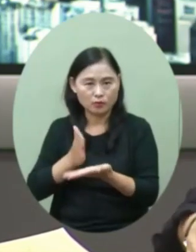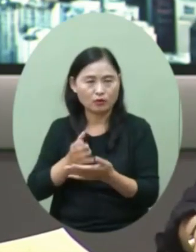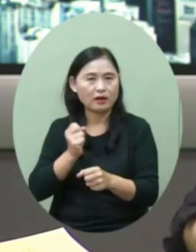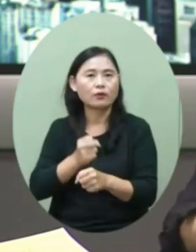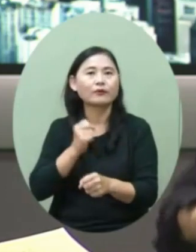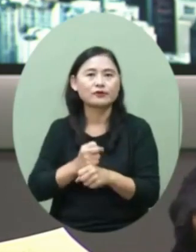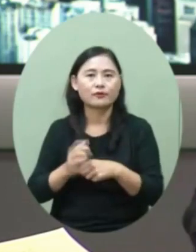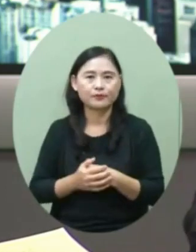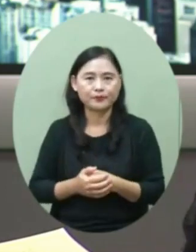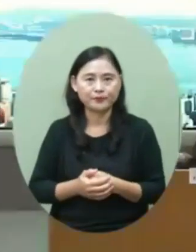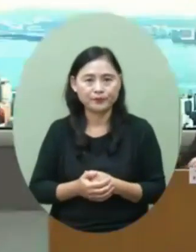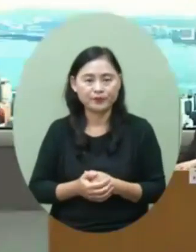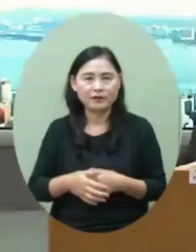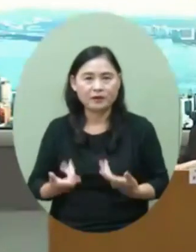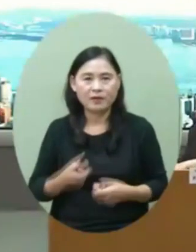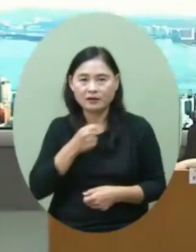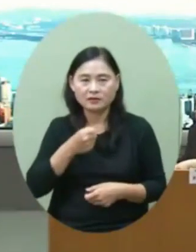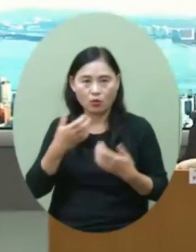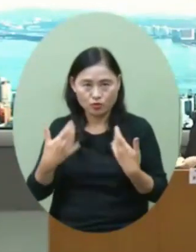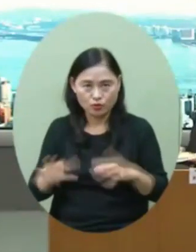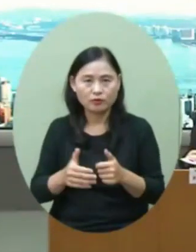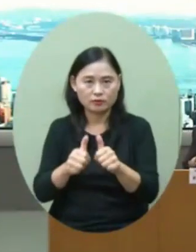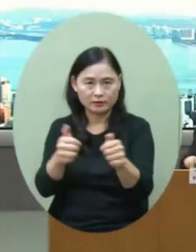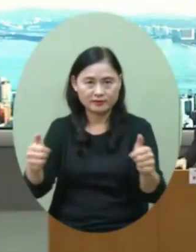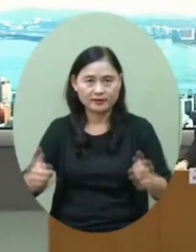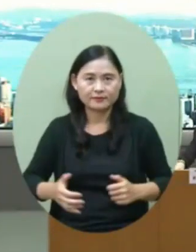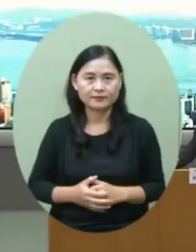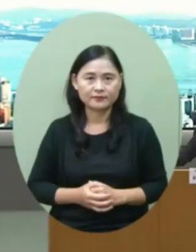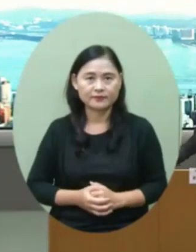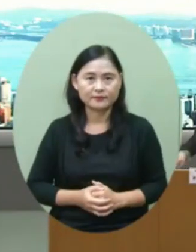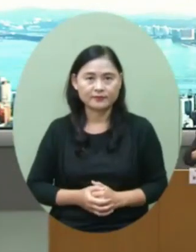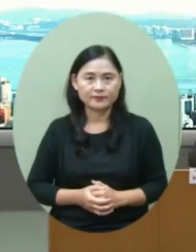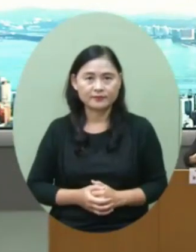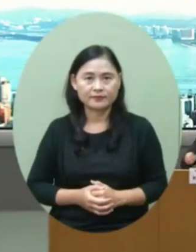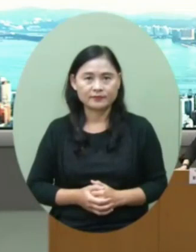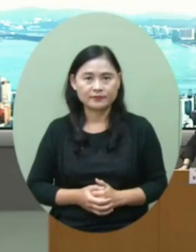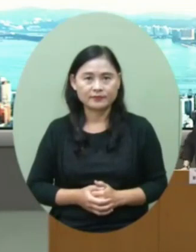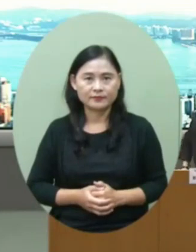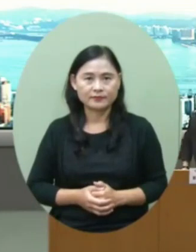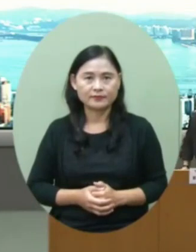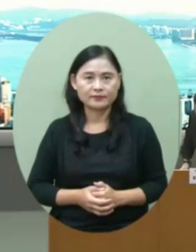note the different work done by different departments. Thank you. That's the end of the press conference.